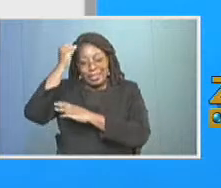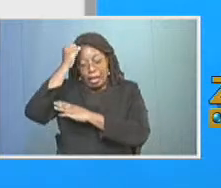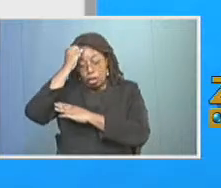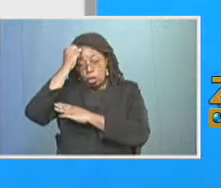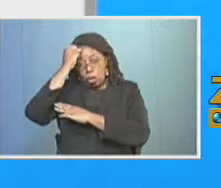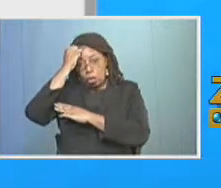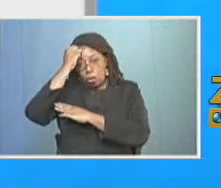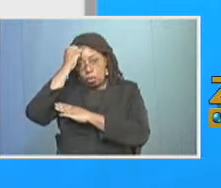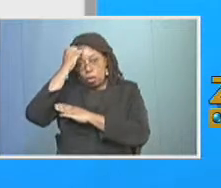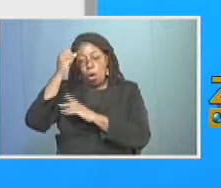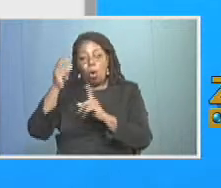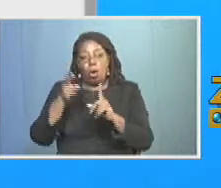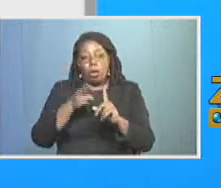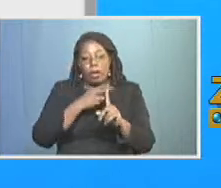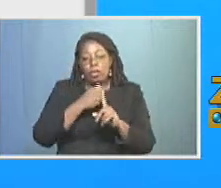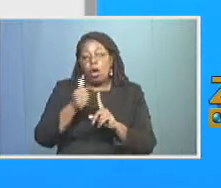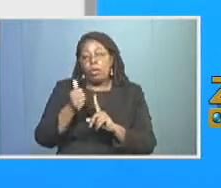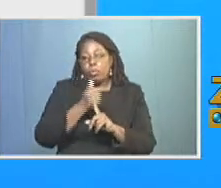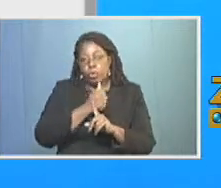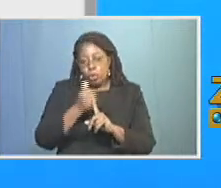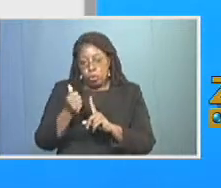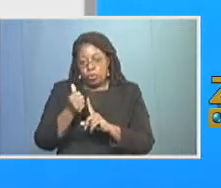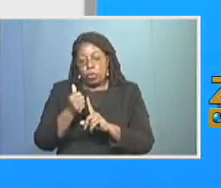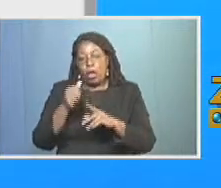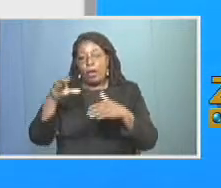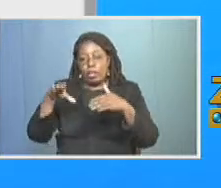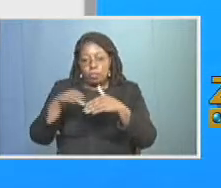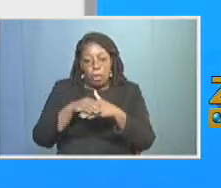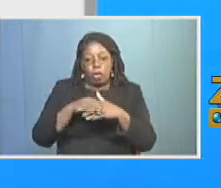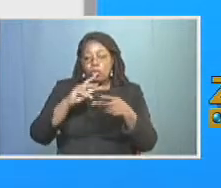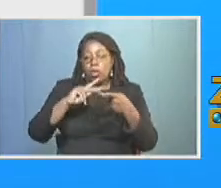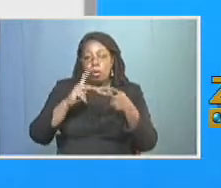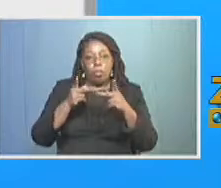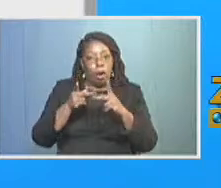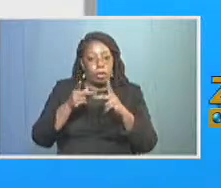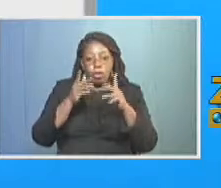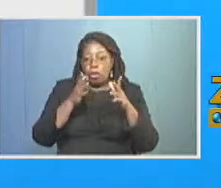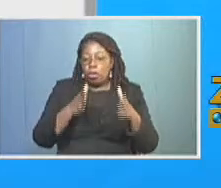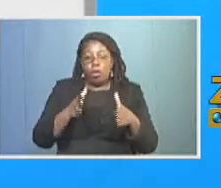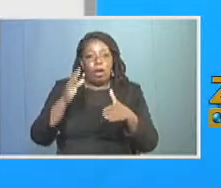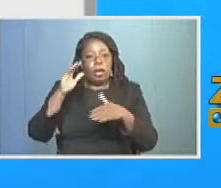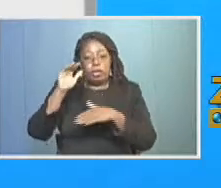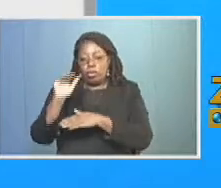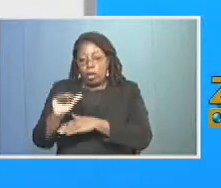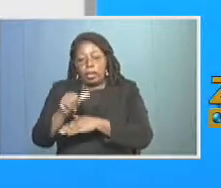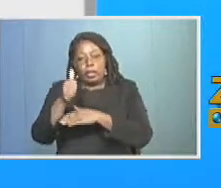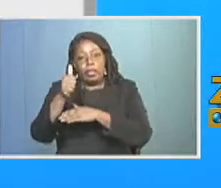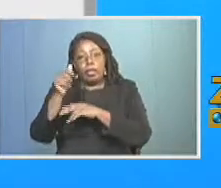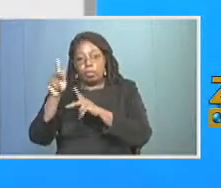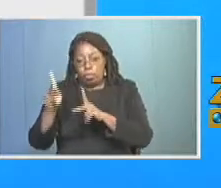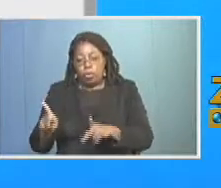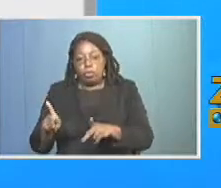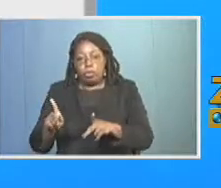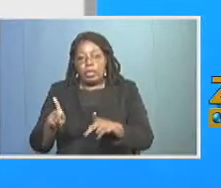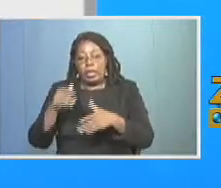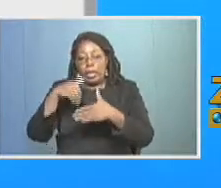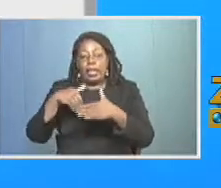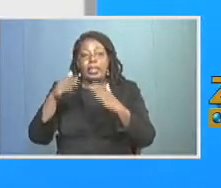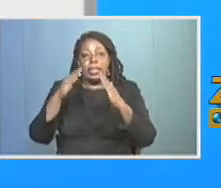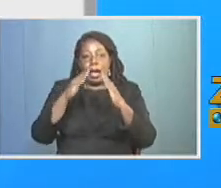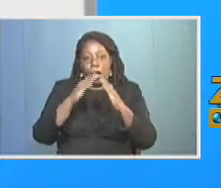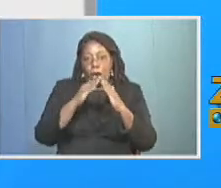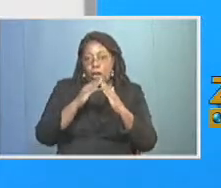abuse committed by a person against a spouse, partner, child, or any other person who is a member of the household or